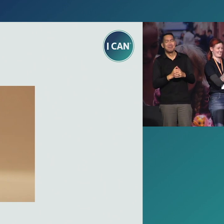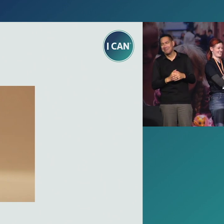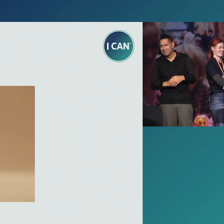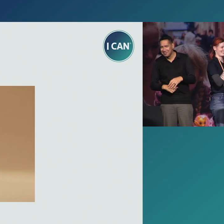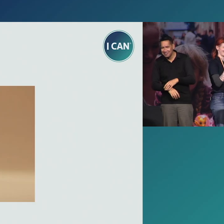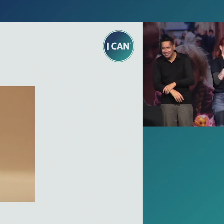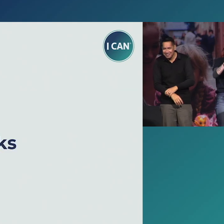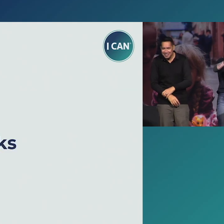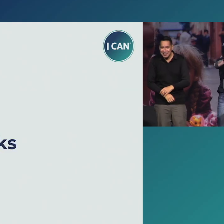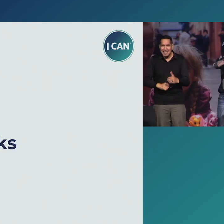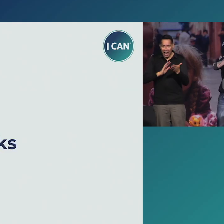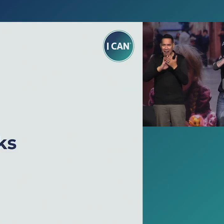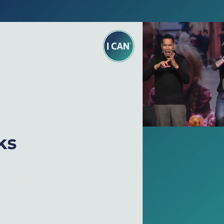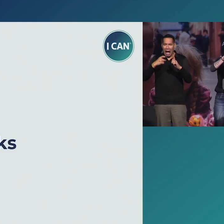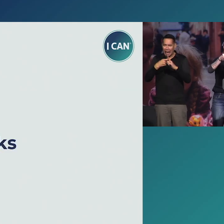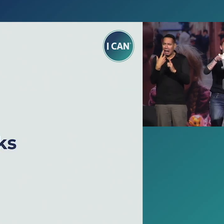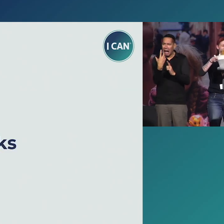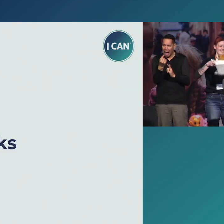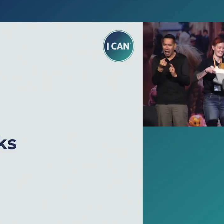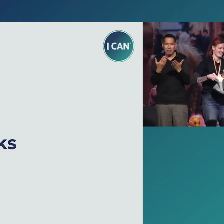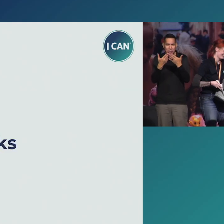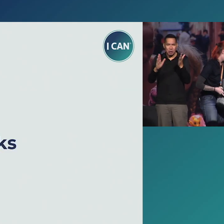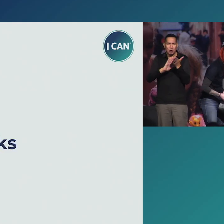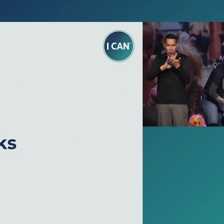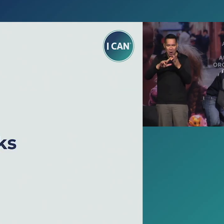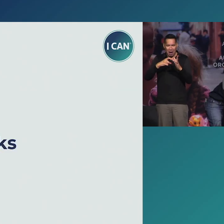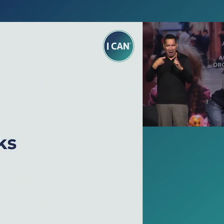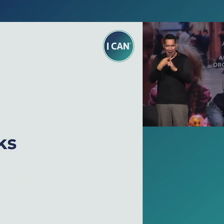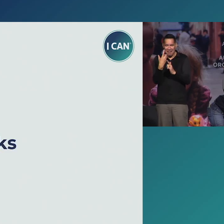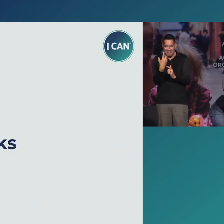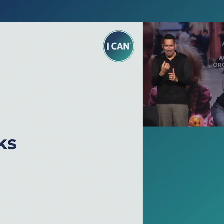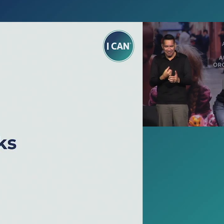Here are some hacks. General hacks.